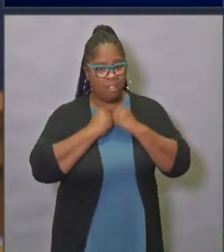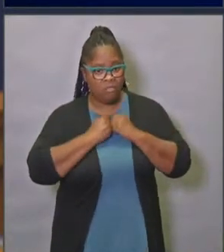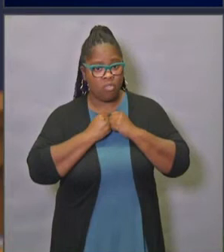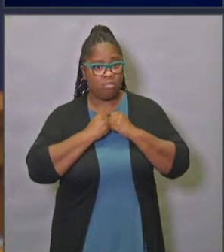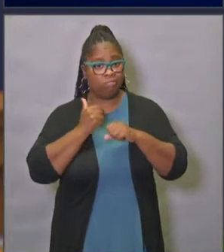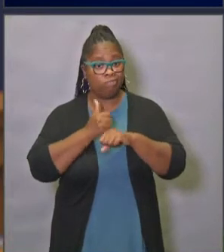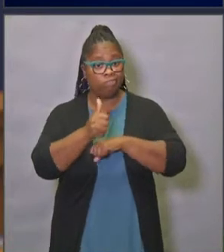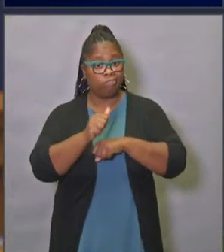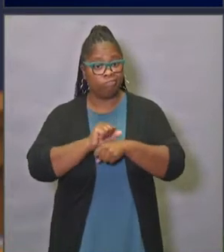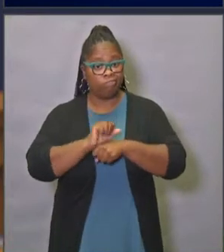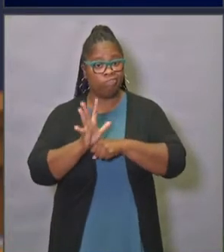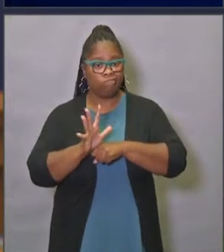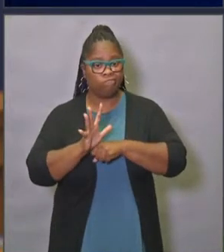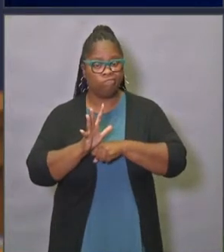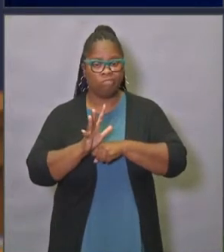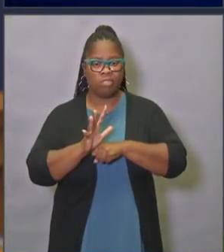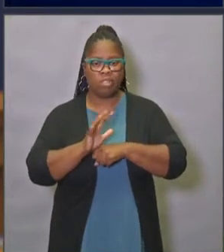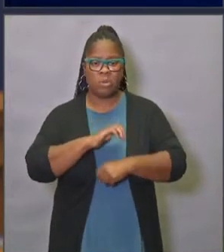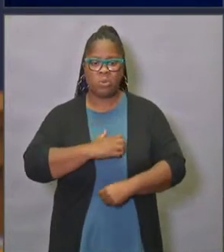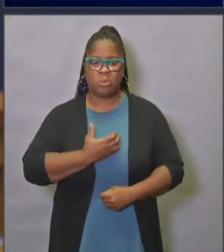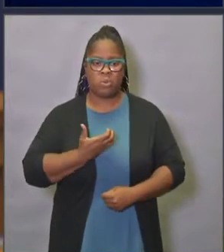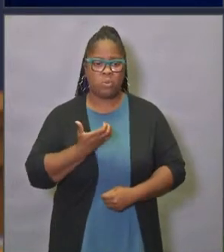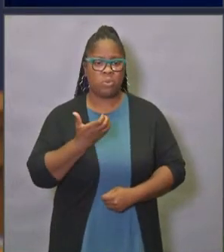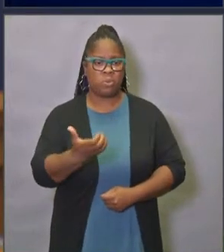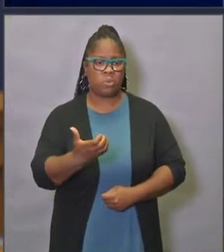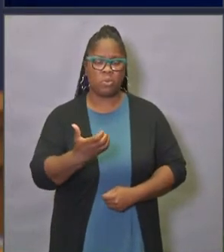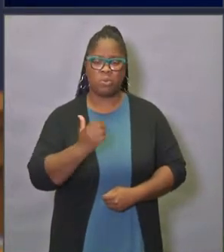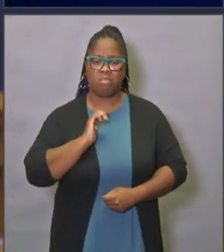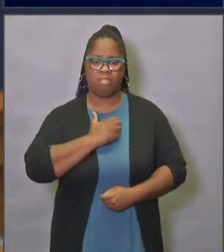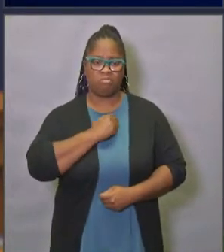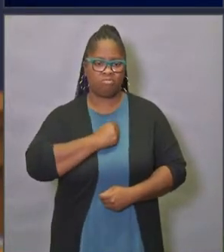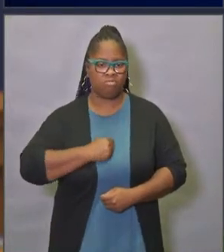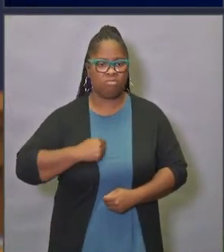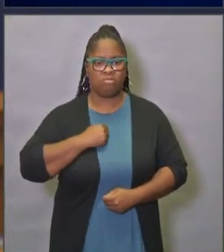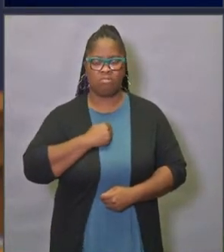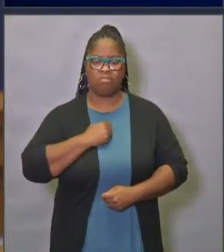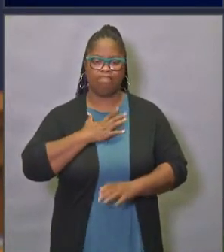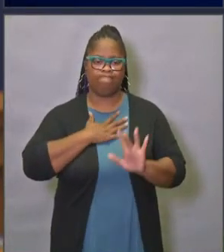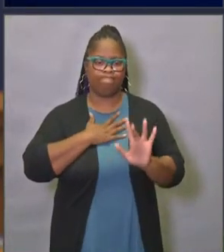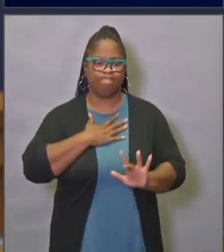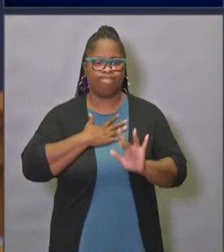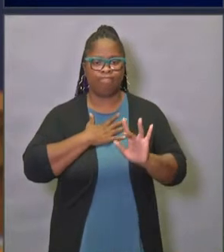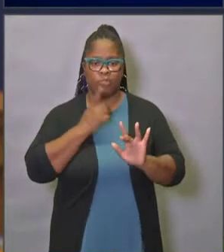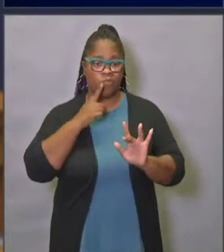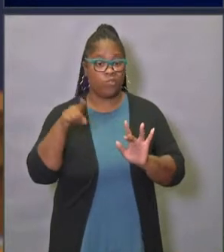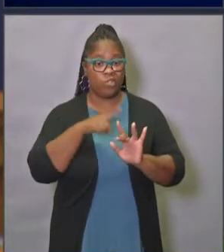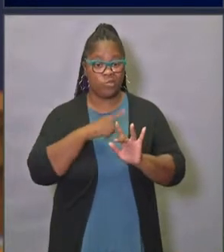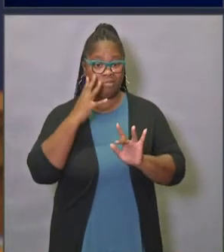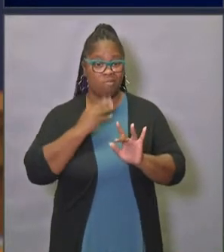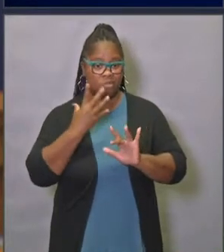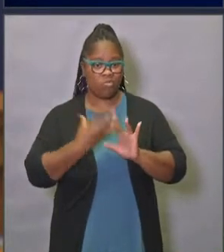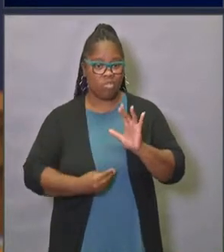COVID-19, and we extend our sorrow and our condolences to everyone who's experienced a loss.